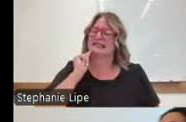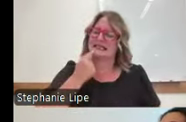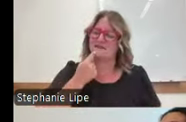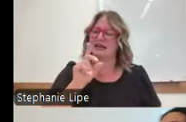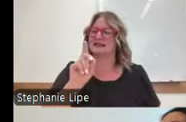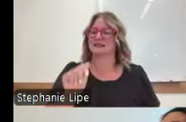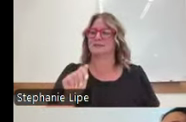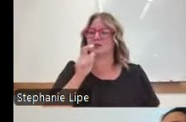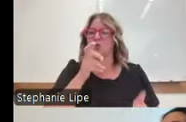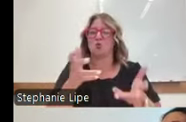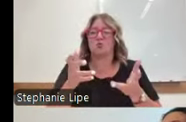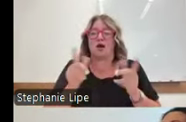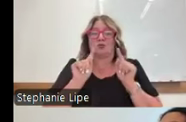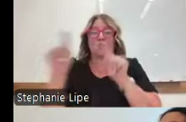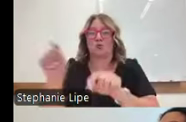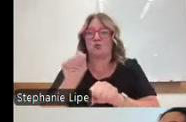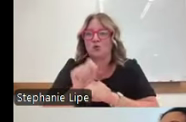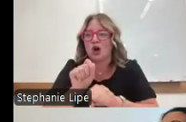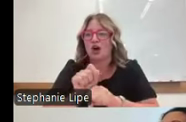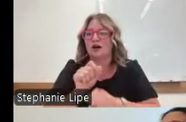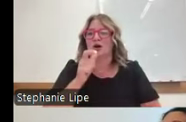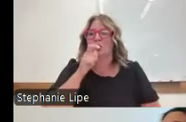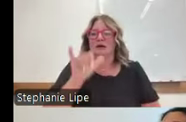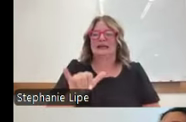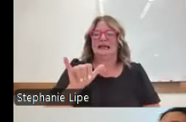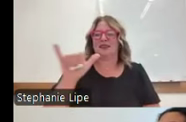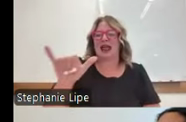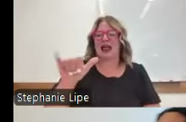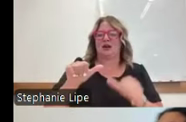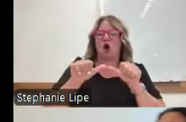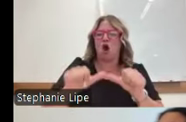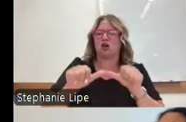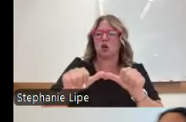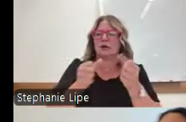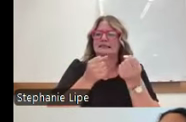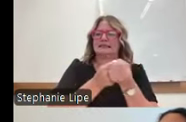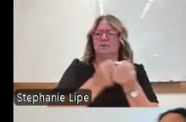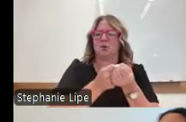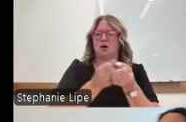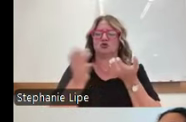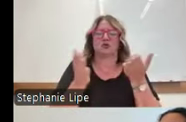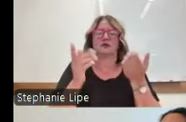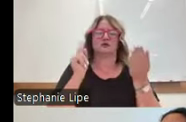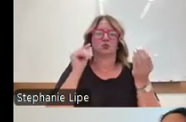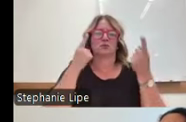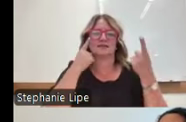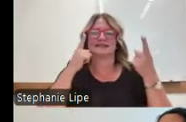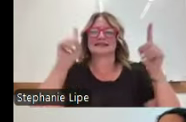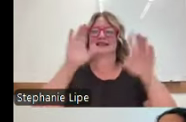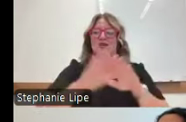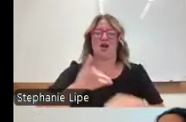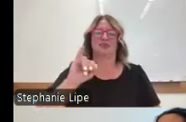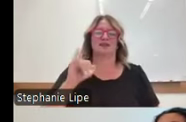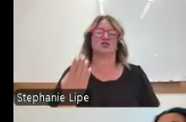SEP, which is severe employment. And we have people who may need